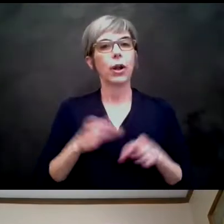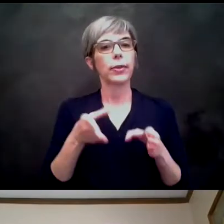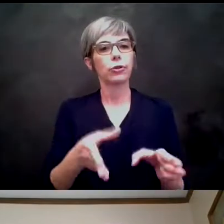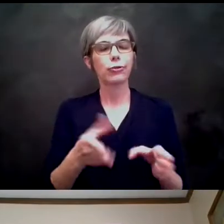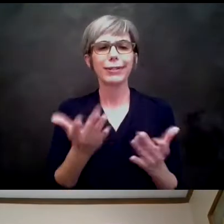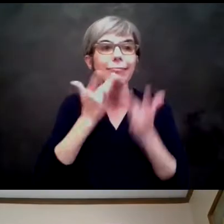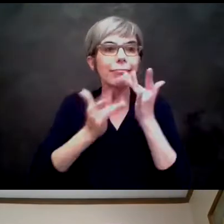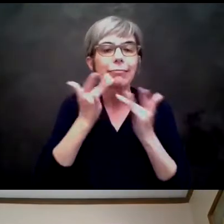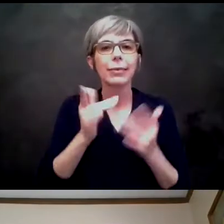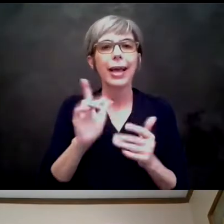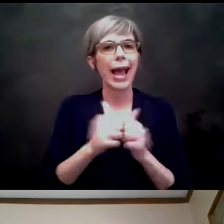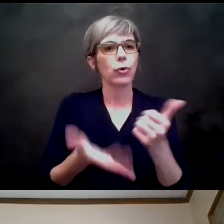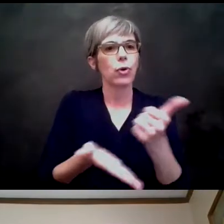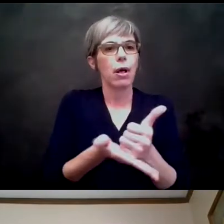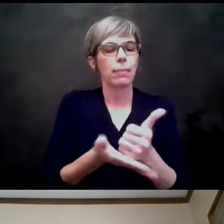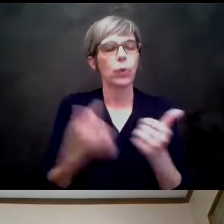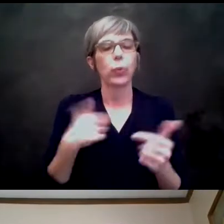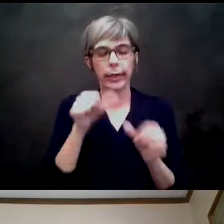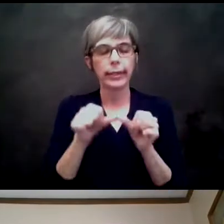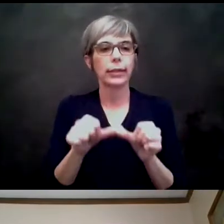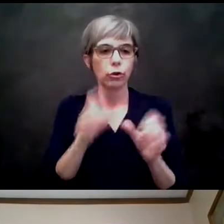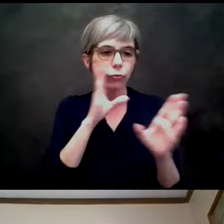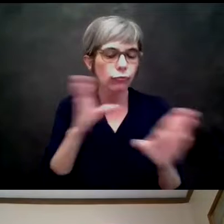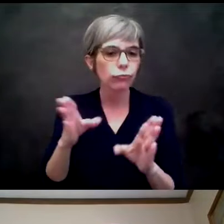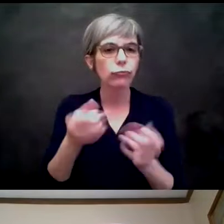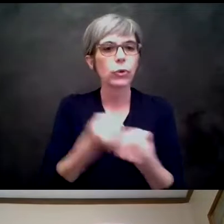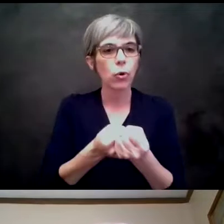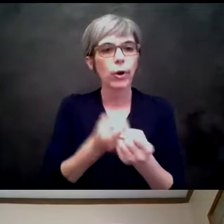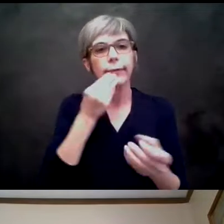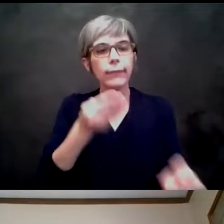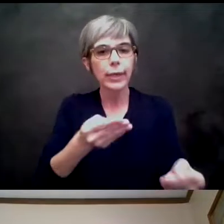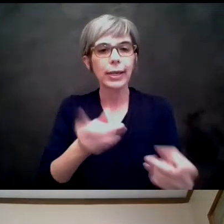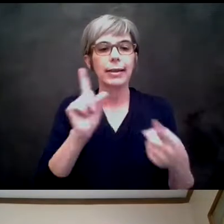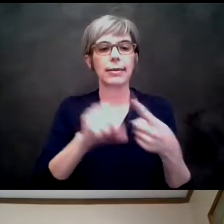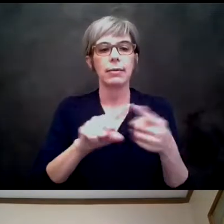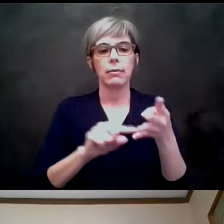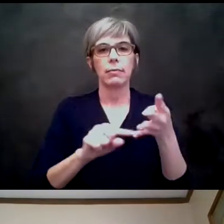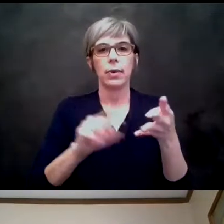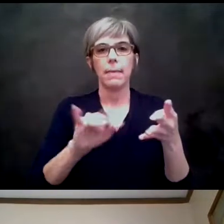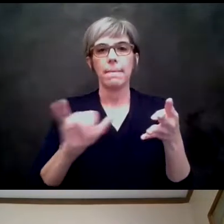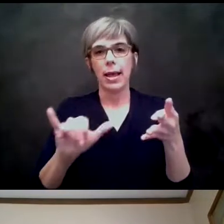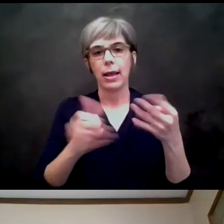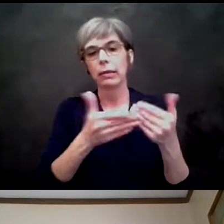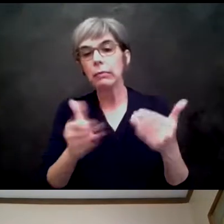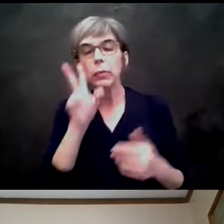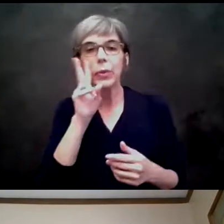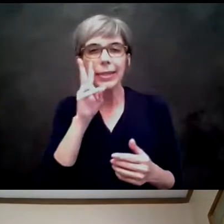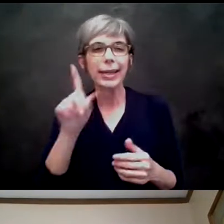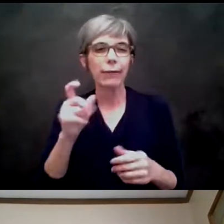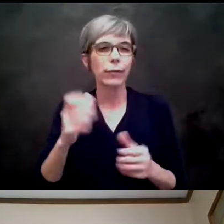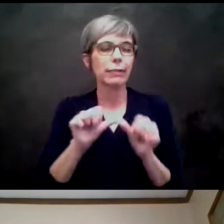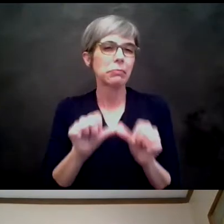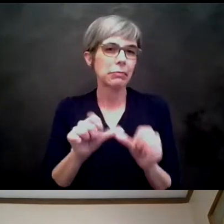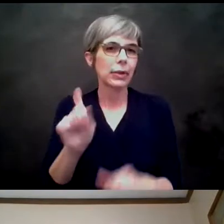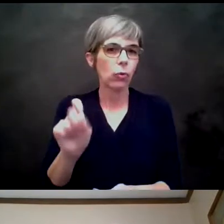operation until the end of May, and then we'll assess where we're at. As far as worship is concerned, and